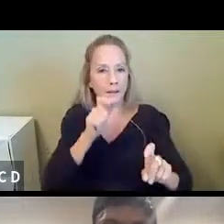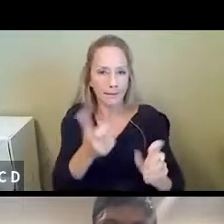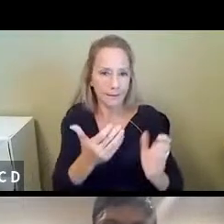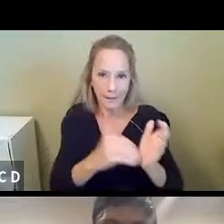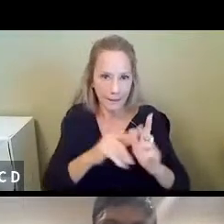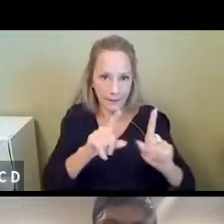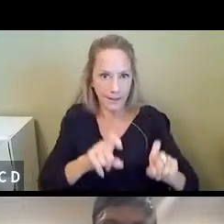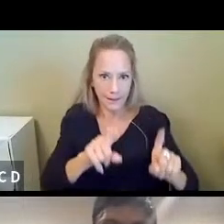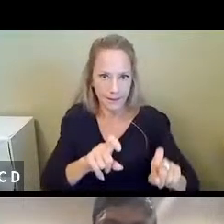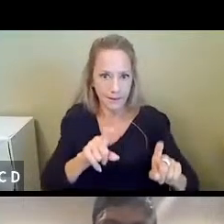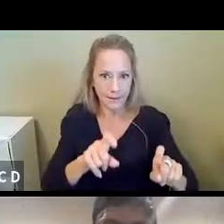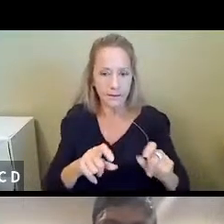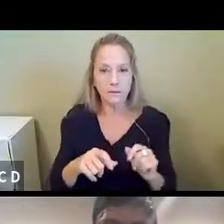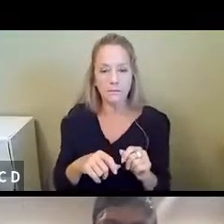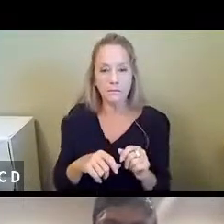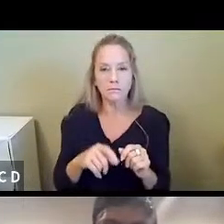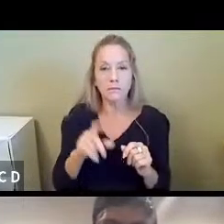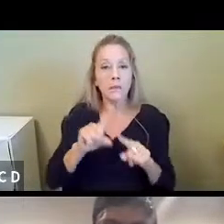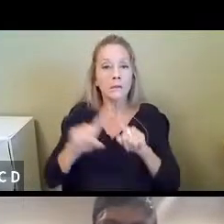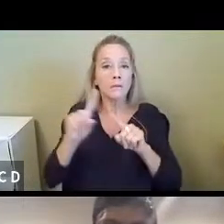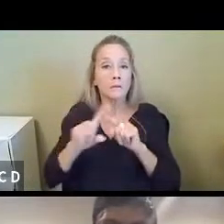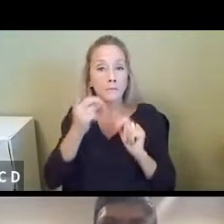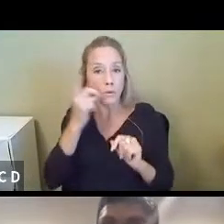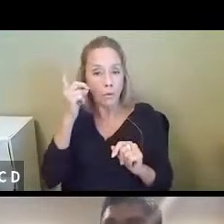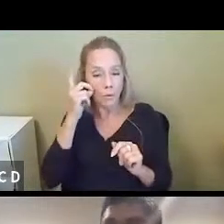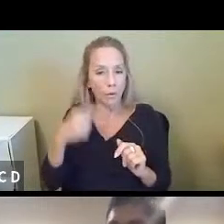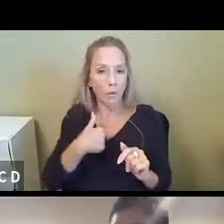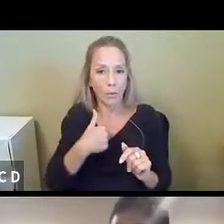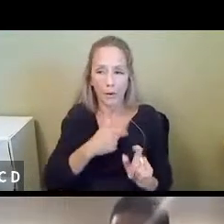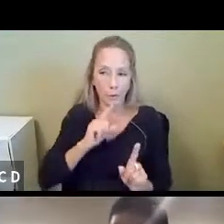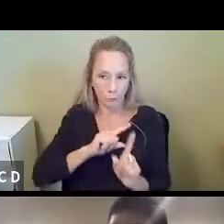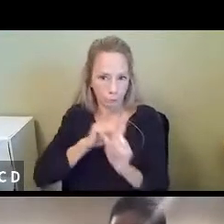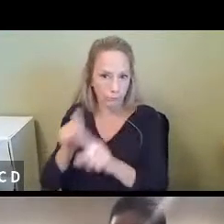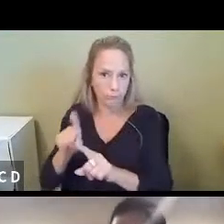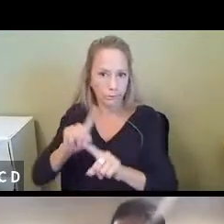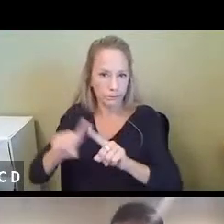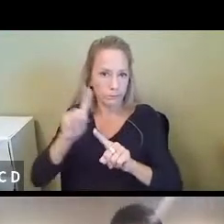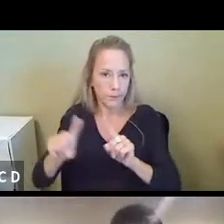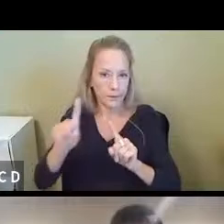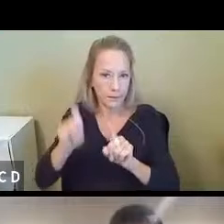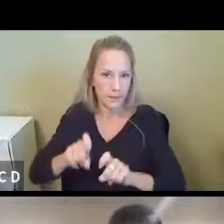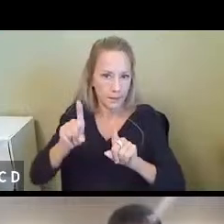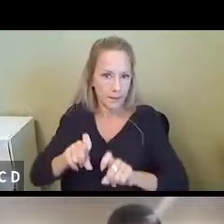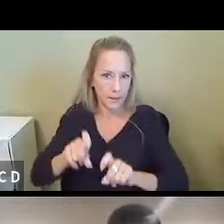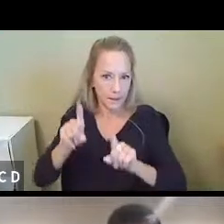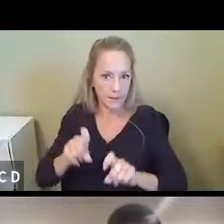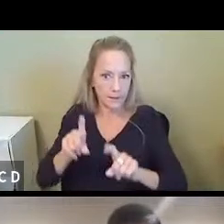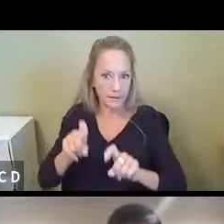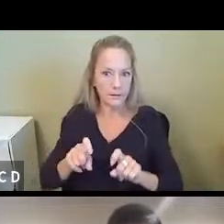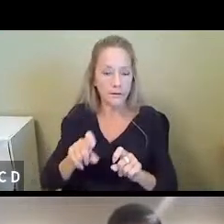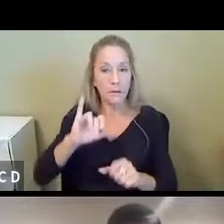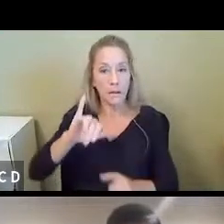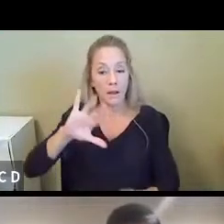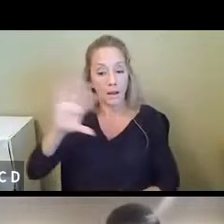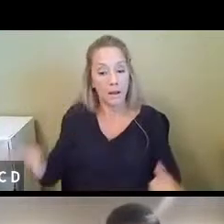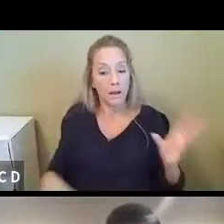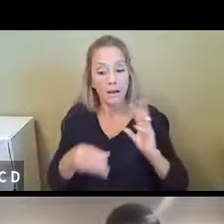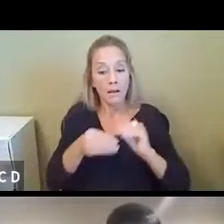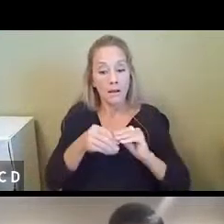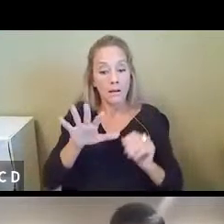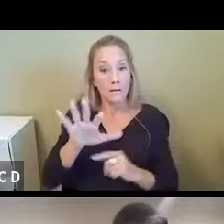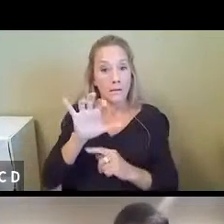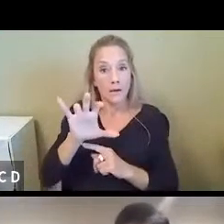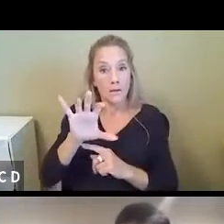test different residence halls each week. So those 2 residence halls that make up that 574